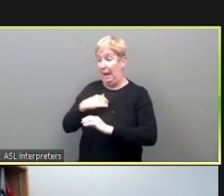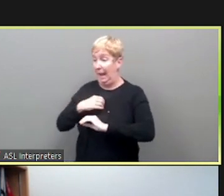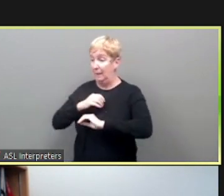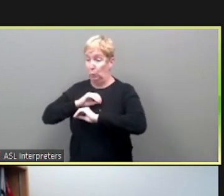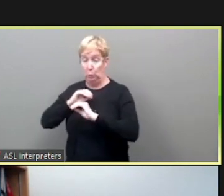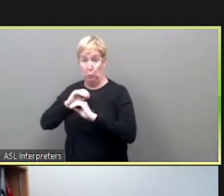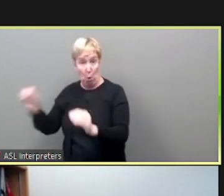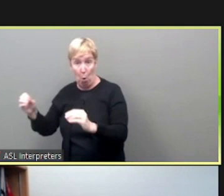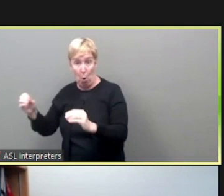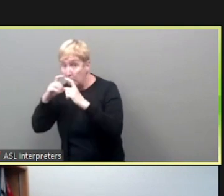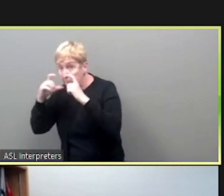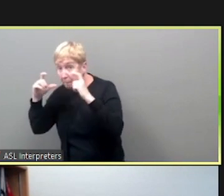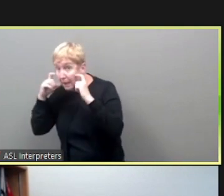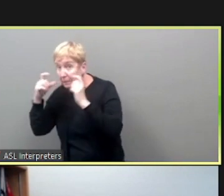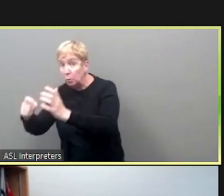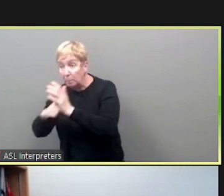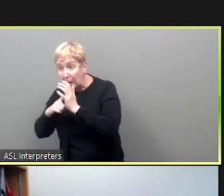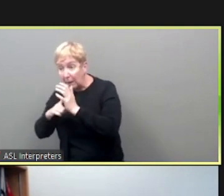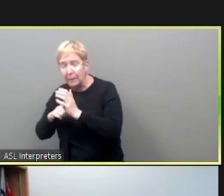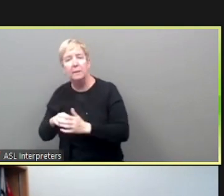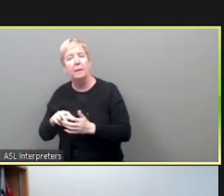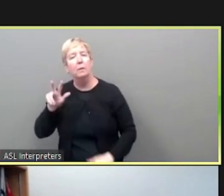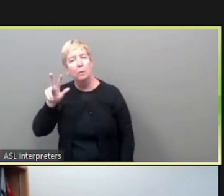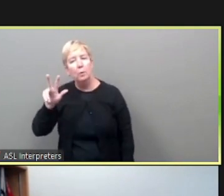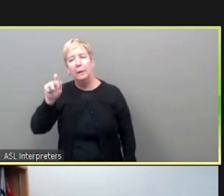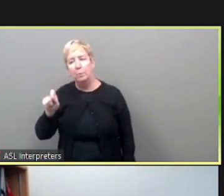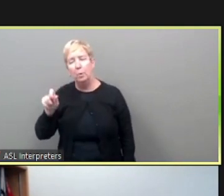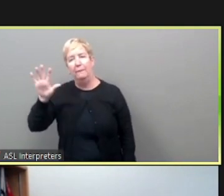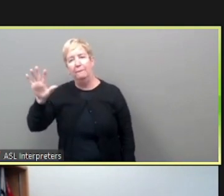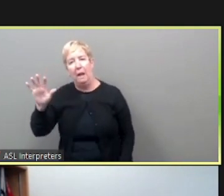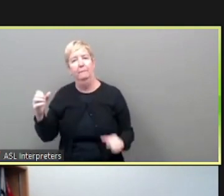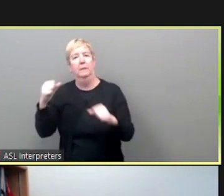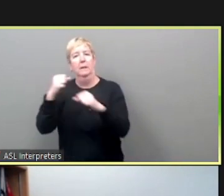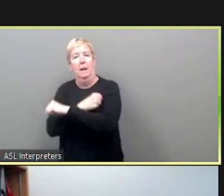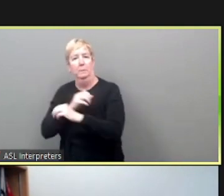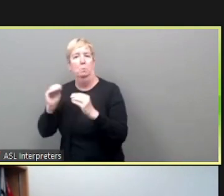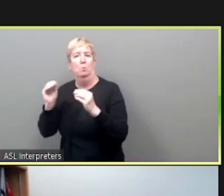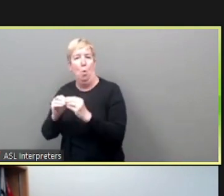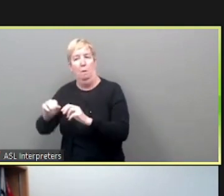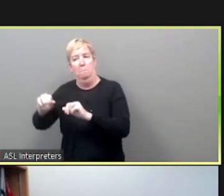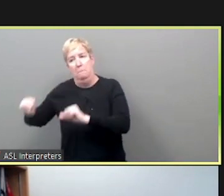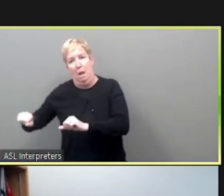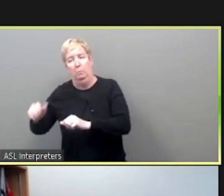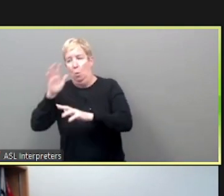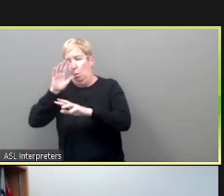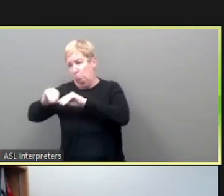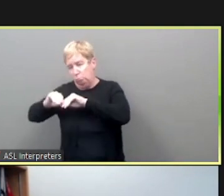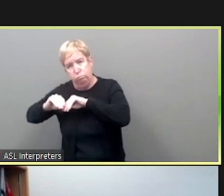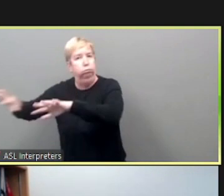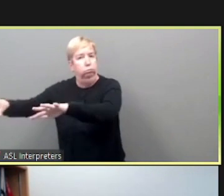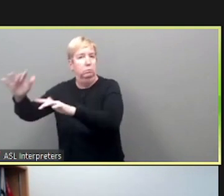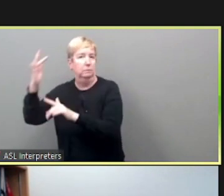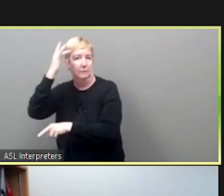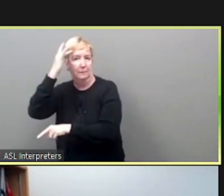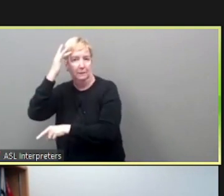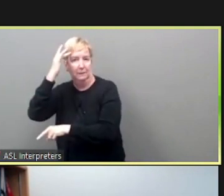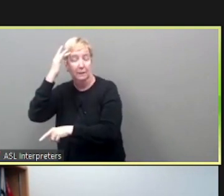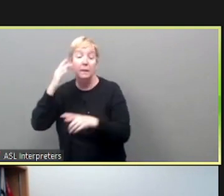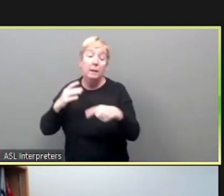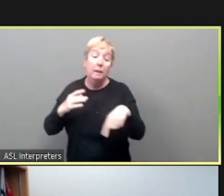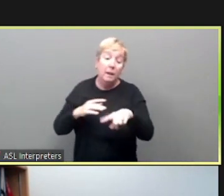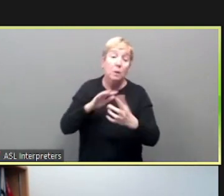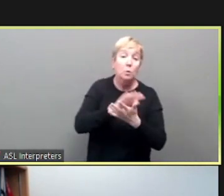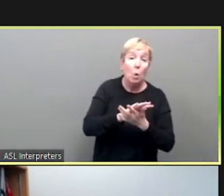have COVID-19 outbreaks if they didn't have a mask requirement in place at the start of the school